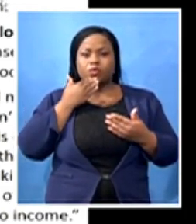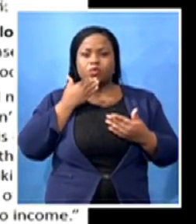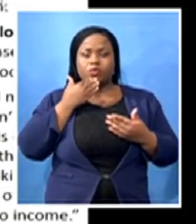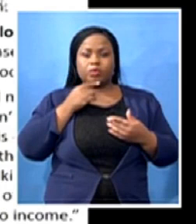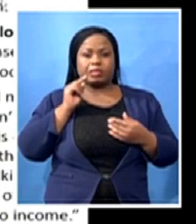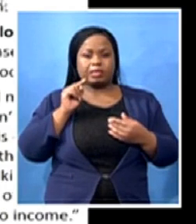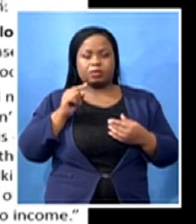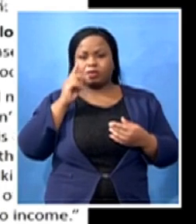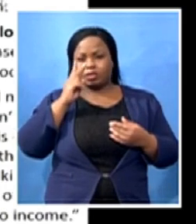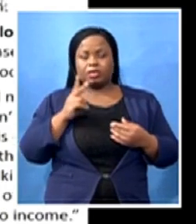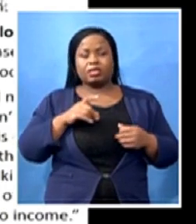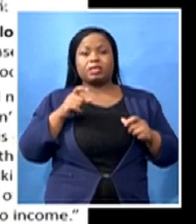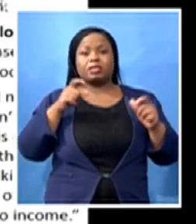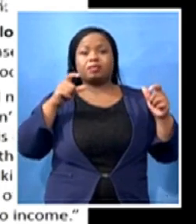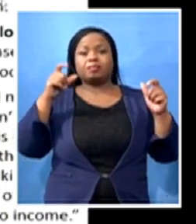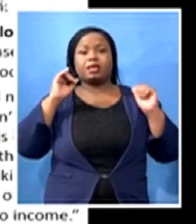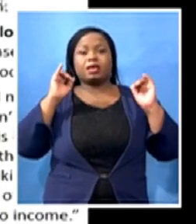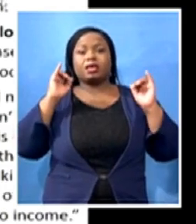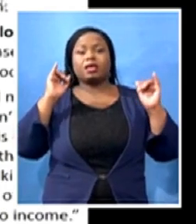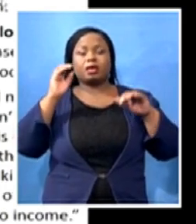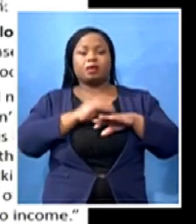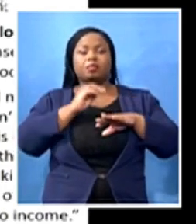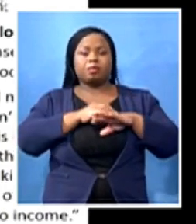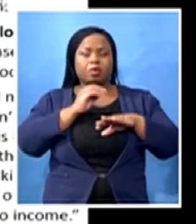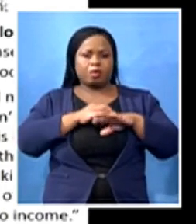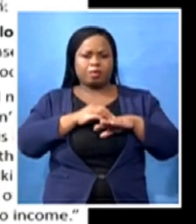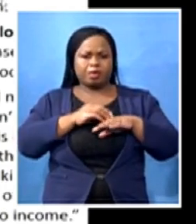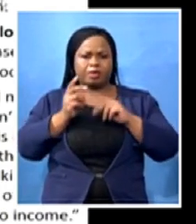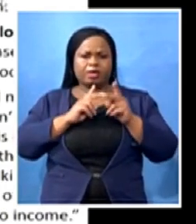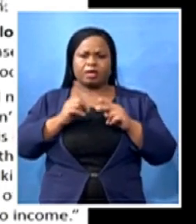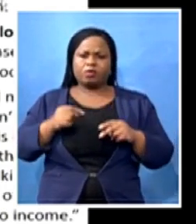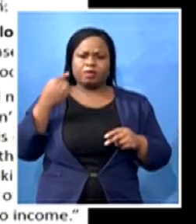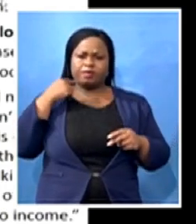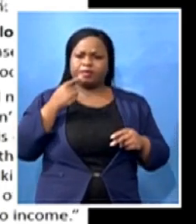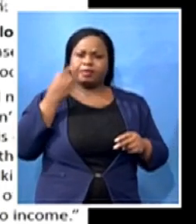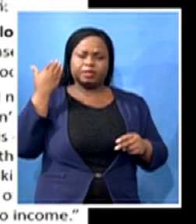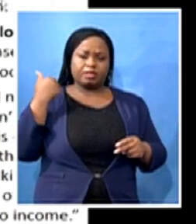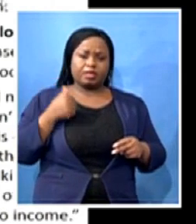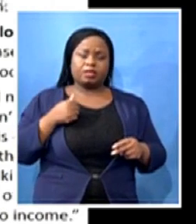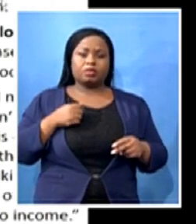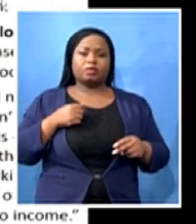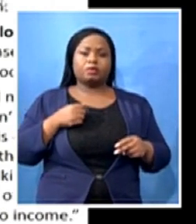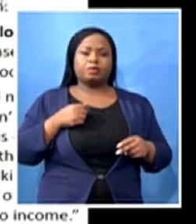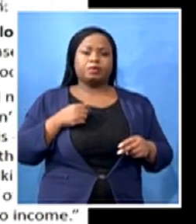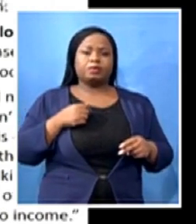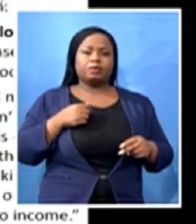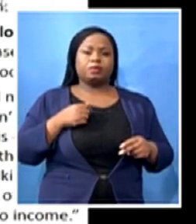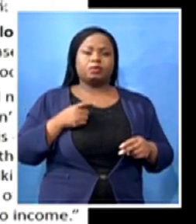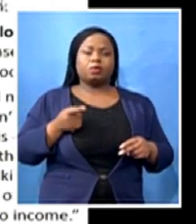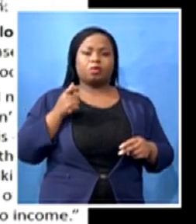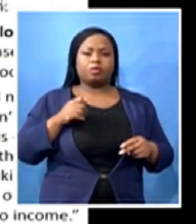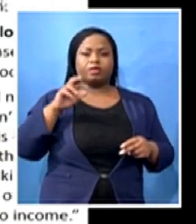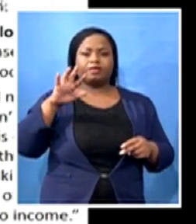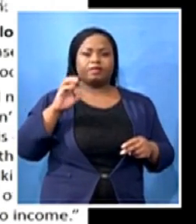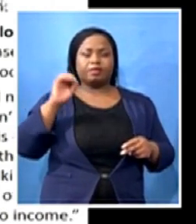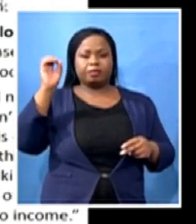the numbers which Karen mentioned, and indeed Kate, around the going up to around the 50% mark, correlates quite strongly with our